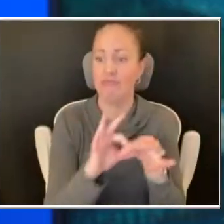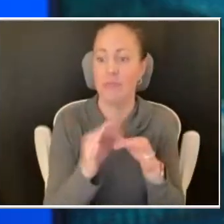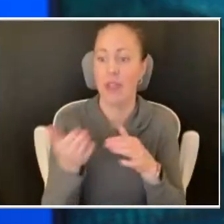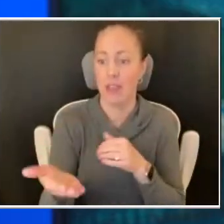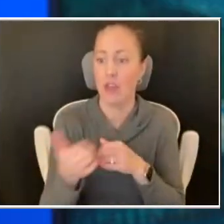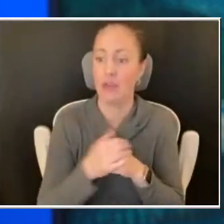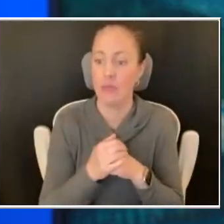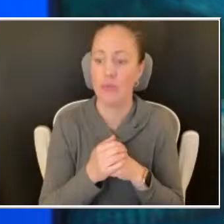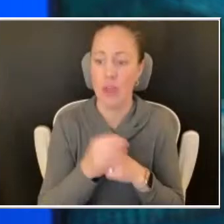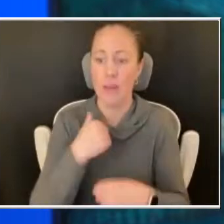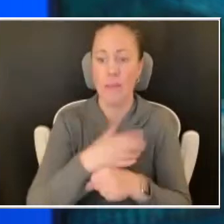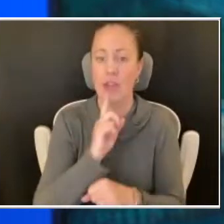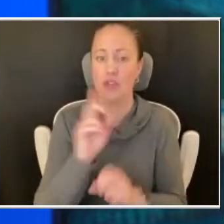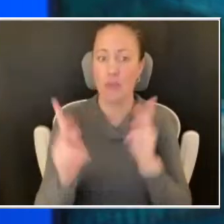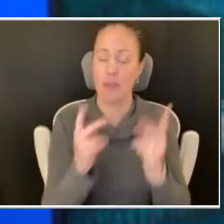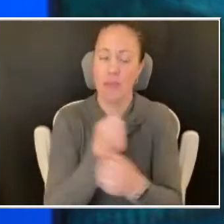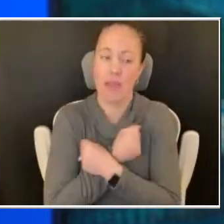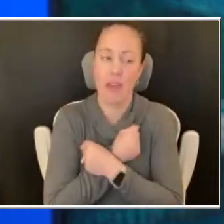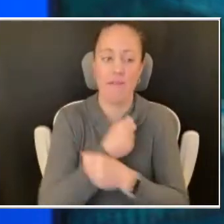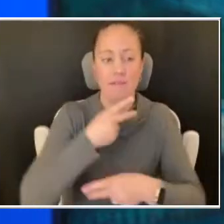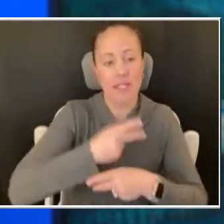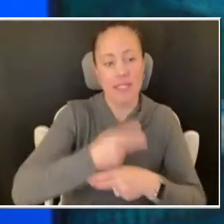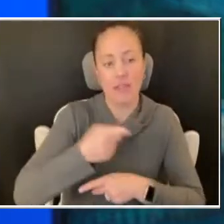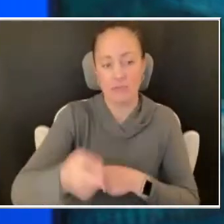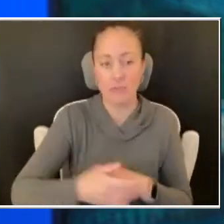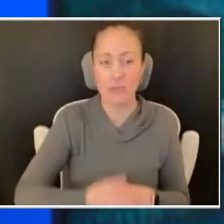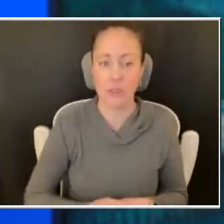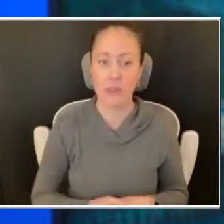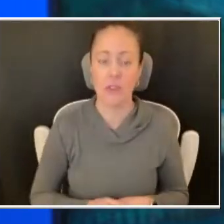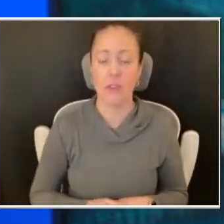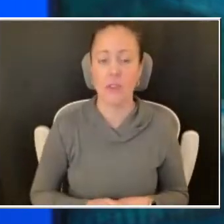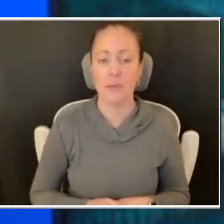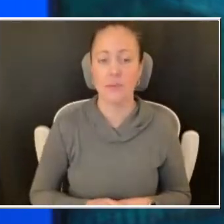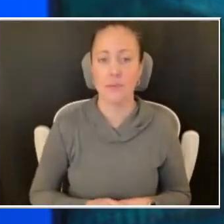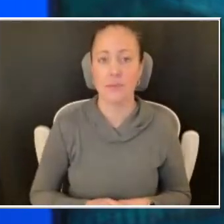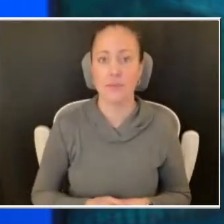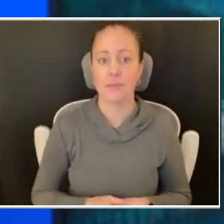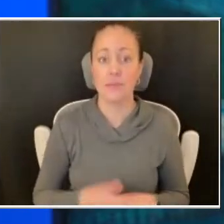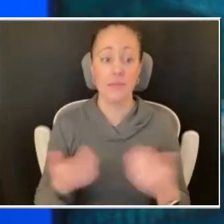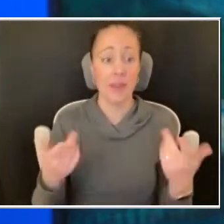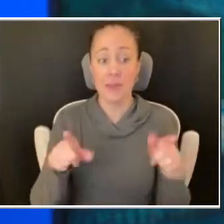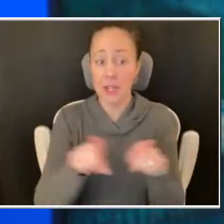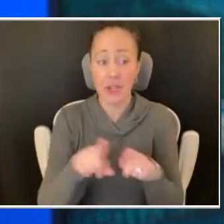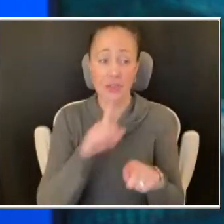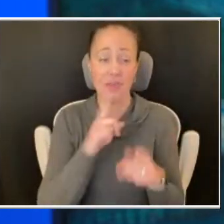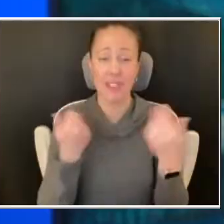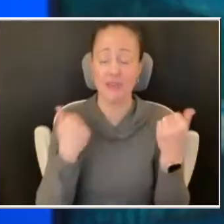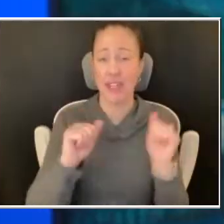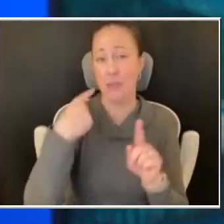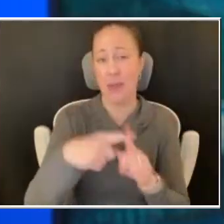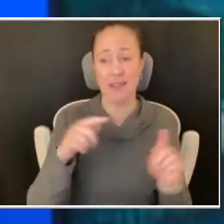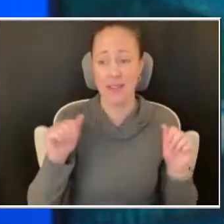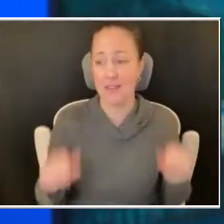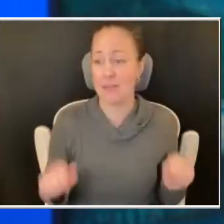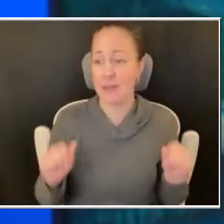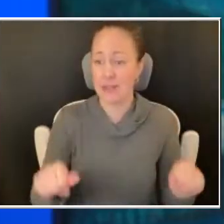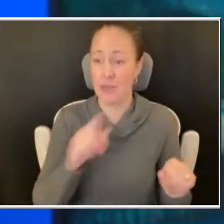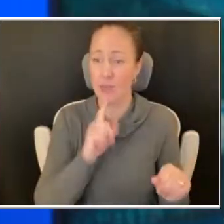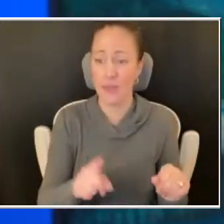who love and care for you, and also just staying as positive as you can during it. I think it's really easy